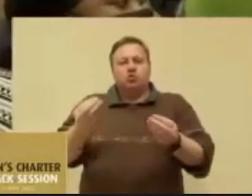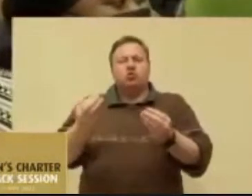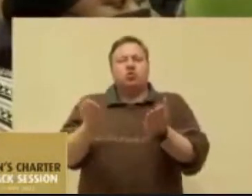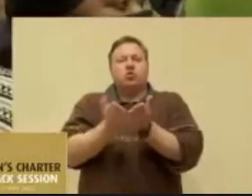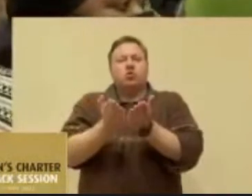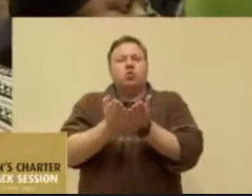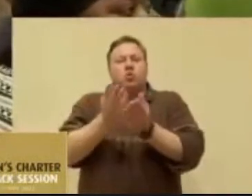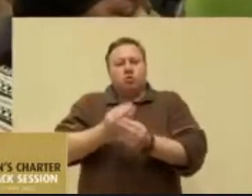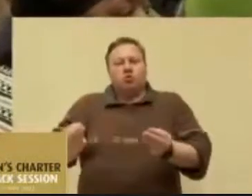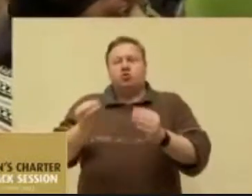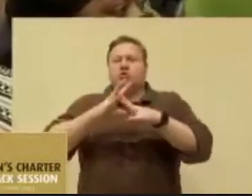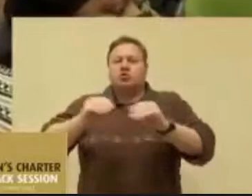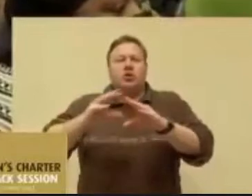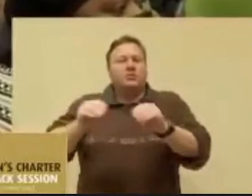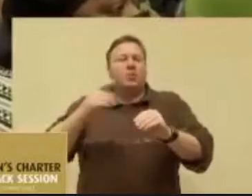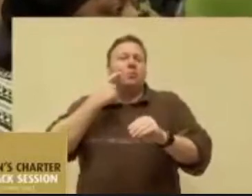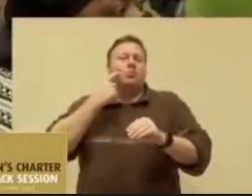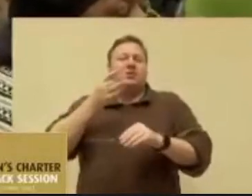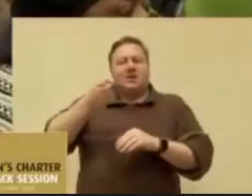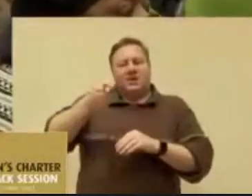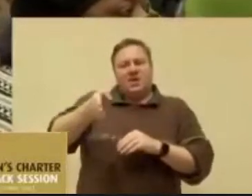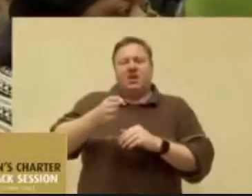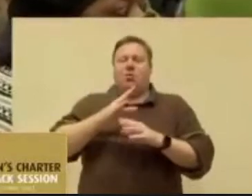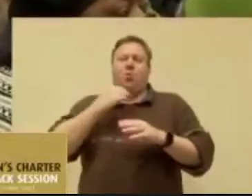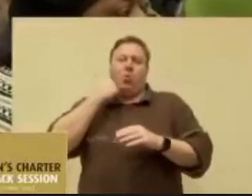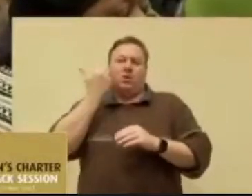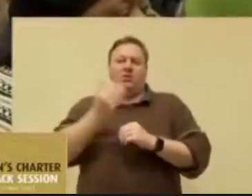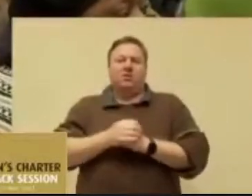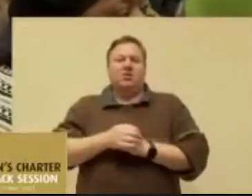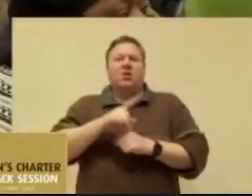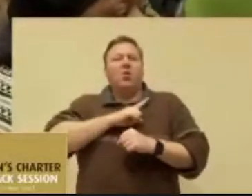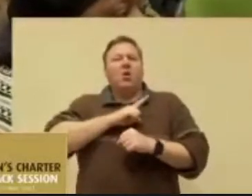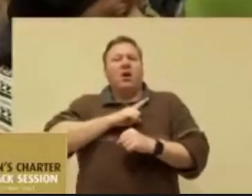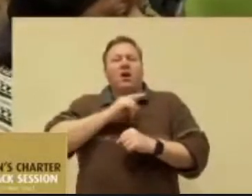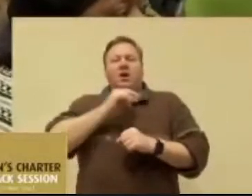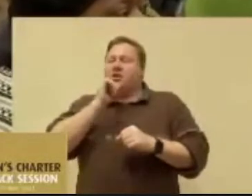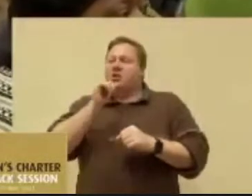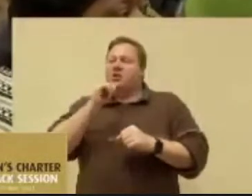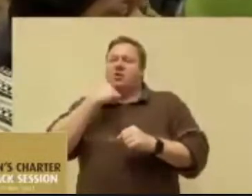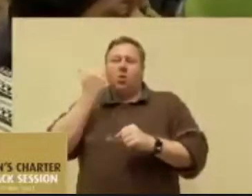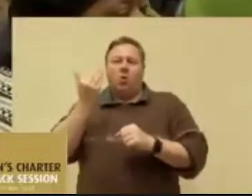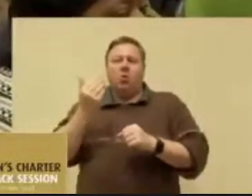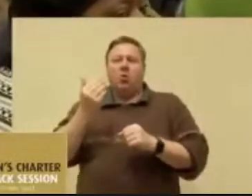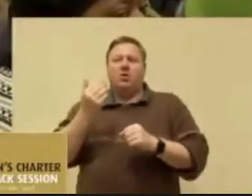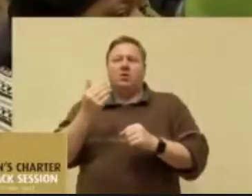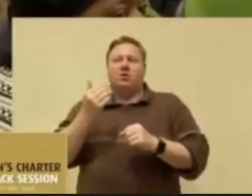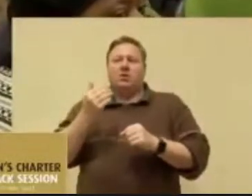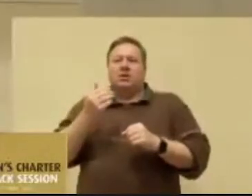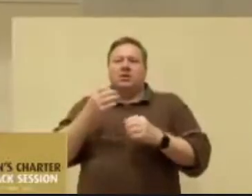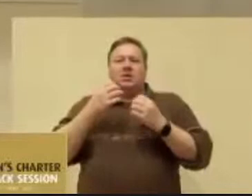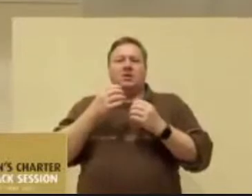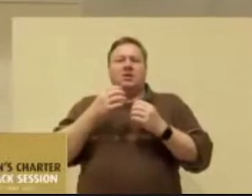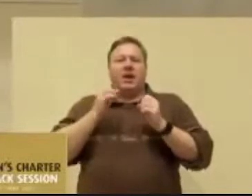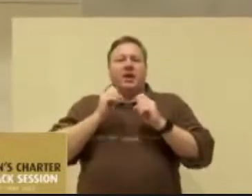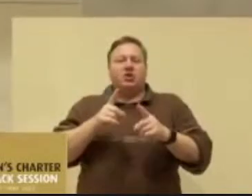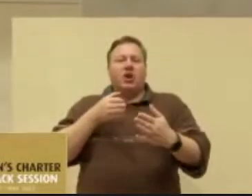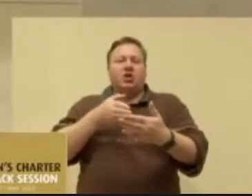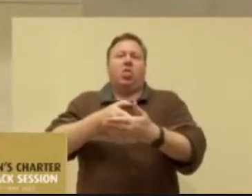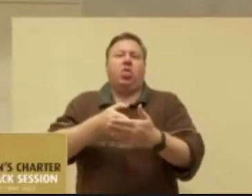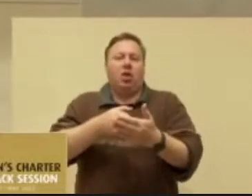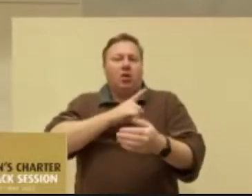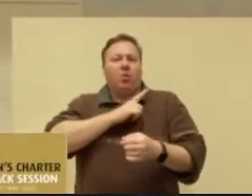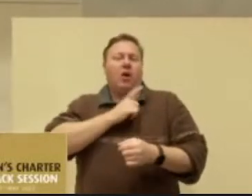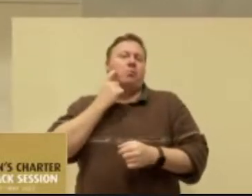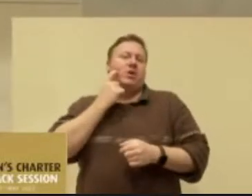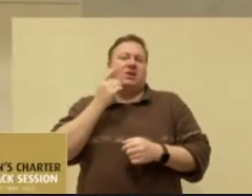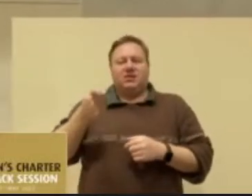efforts to support gay learners and make sure that they complete the basic education in the report that was provided from